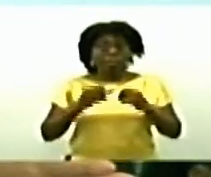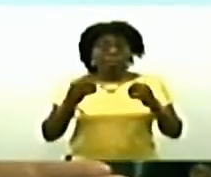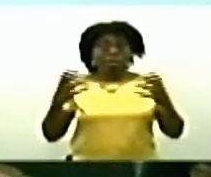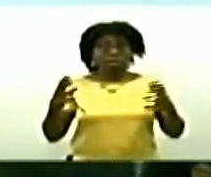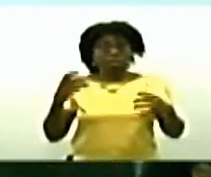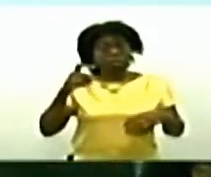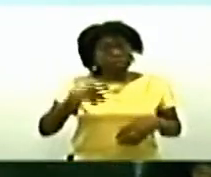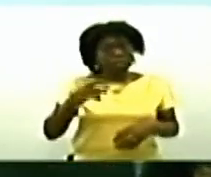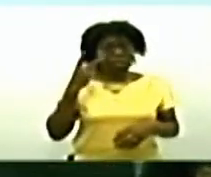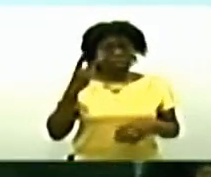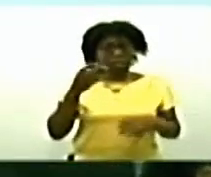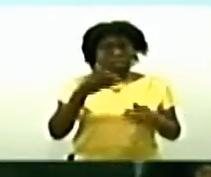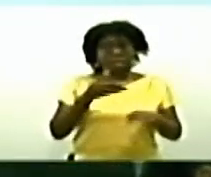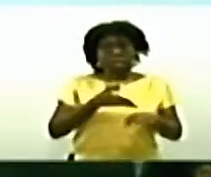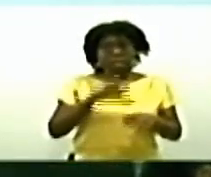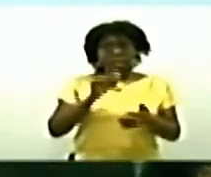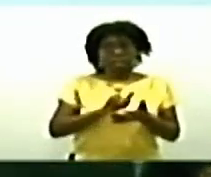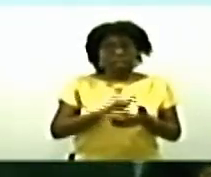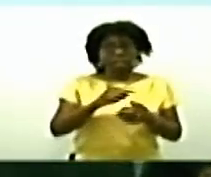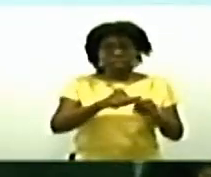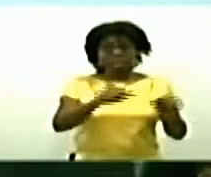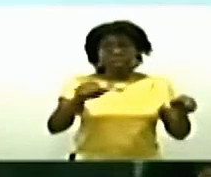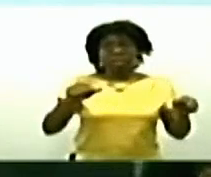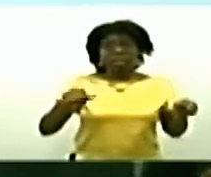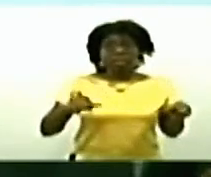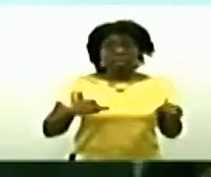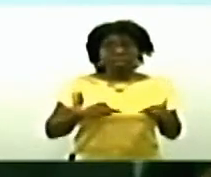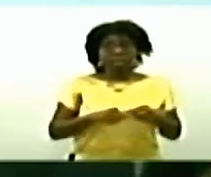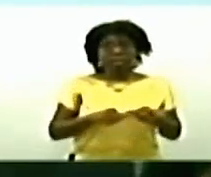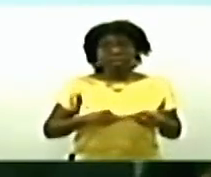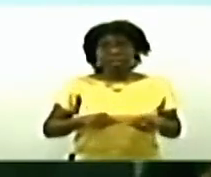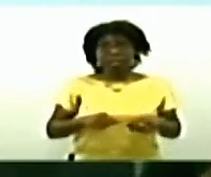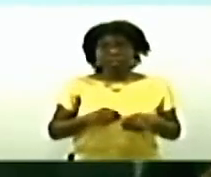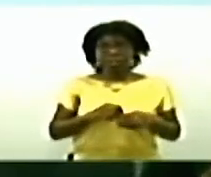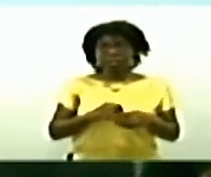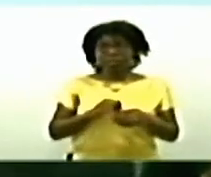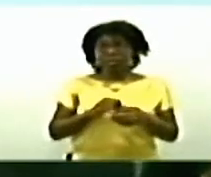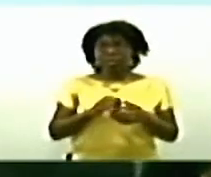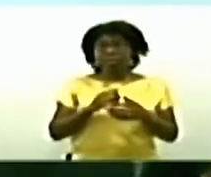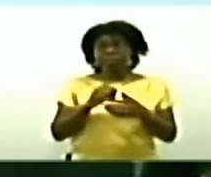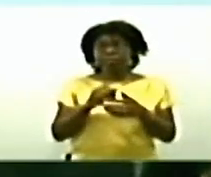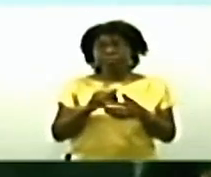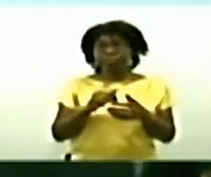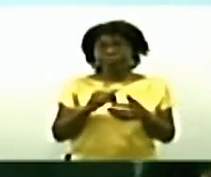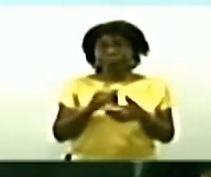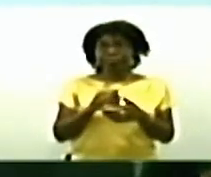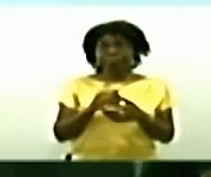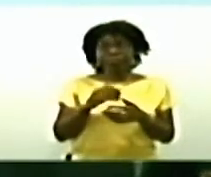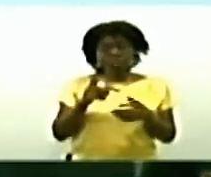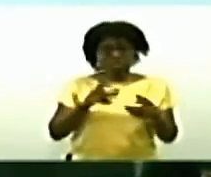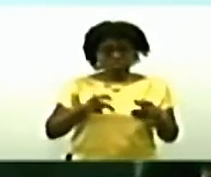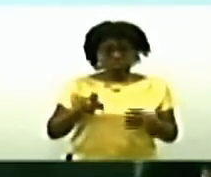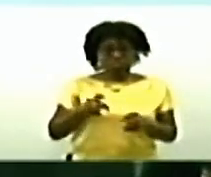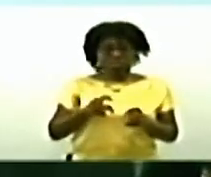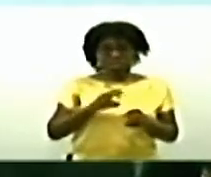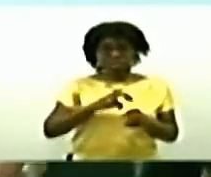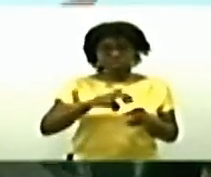area, on top of people residing and people being progressive in getting their own transportation. So we need